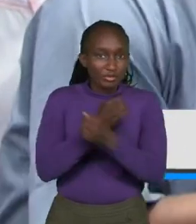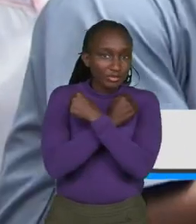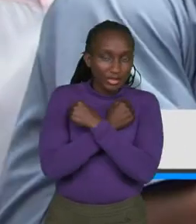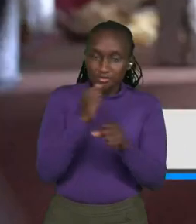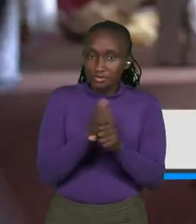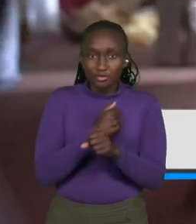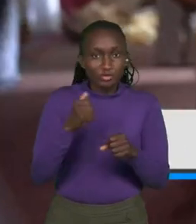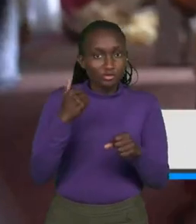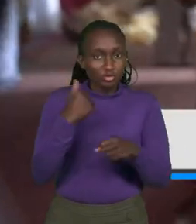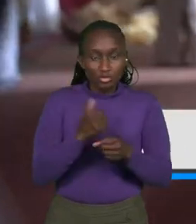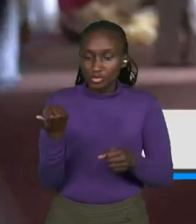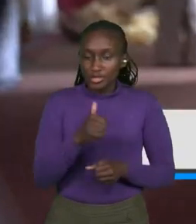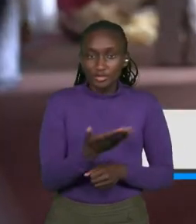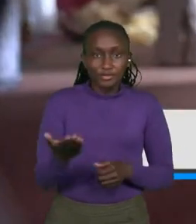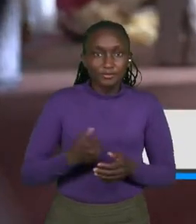could be done.